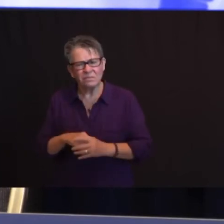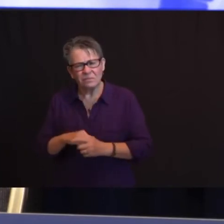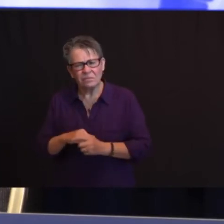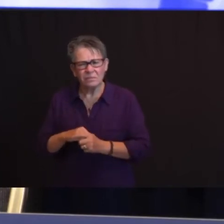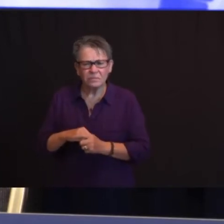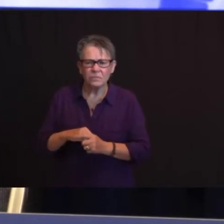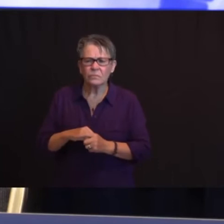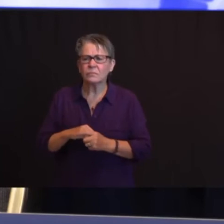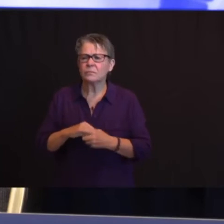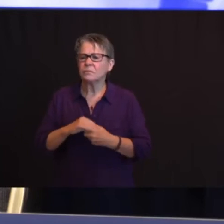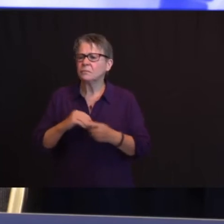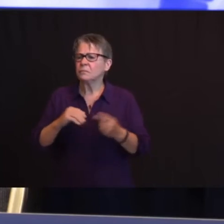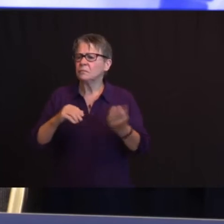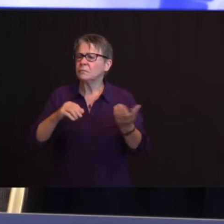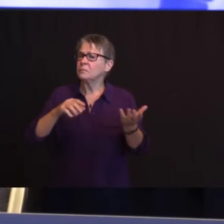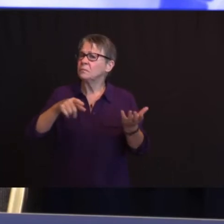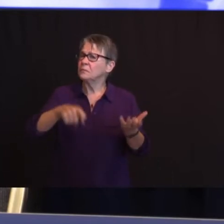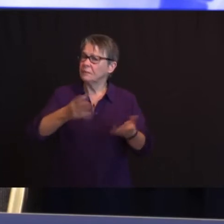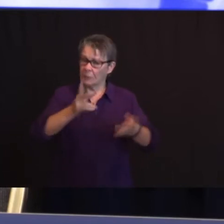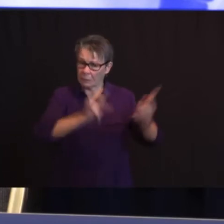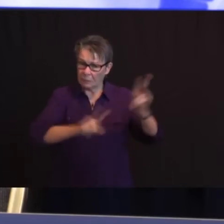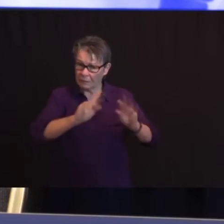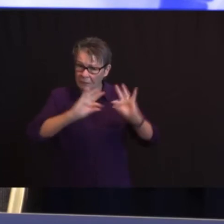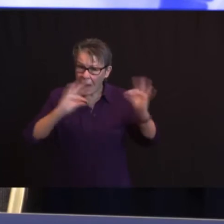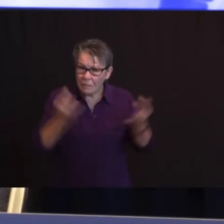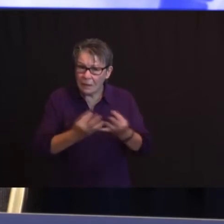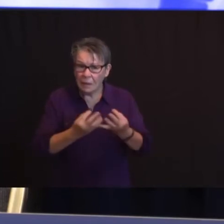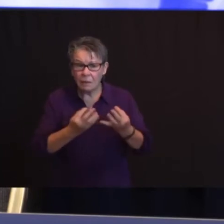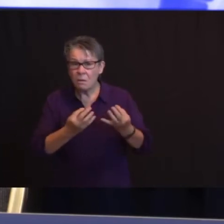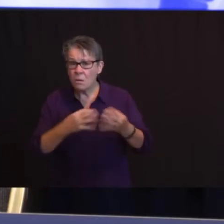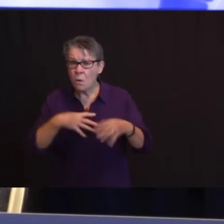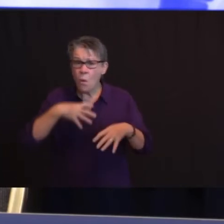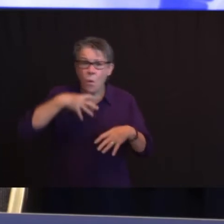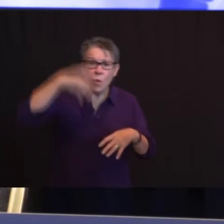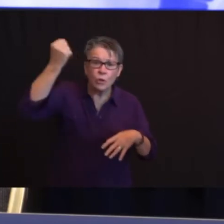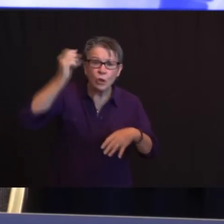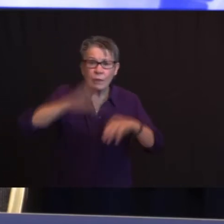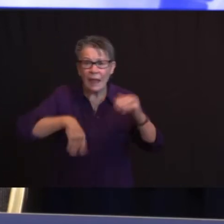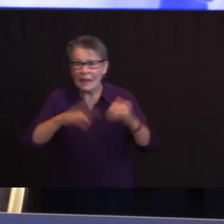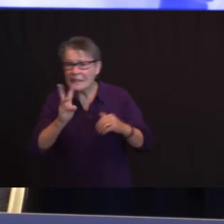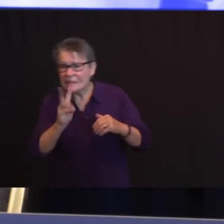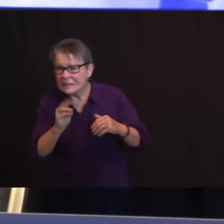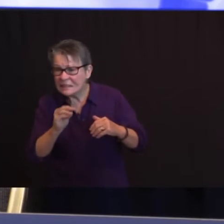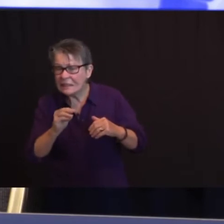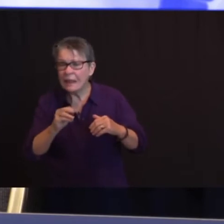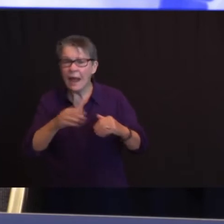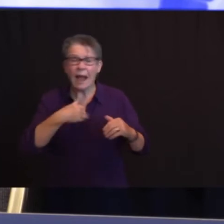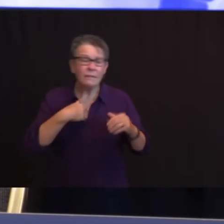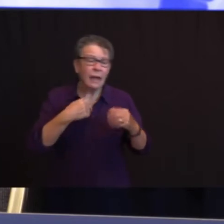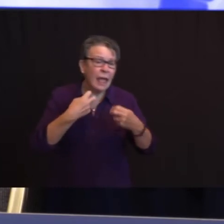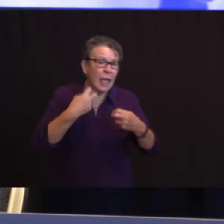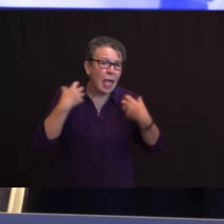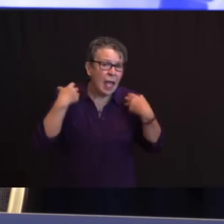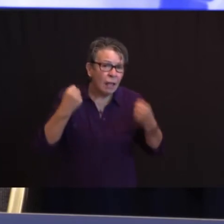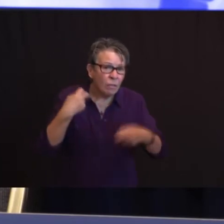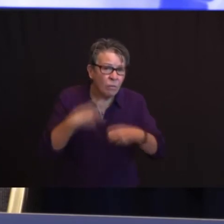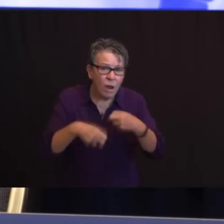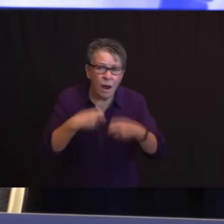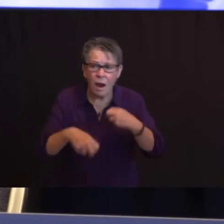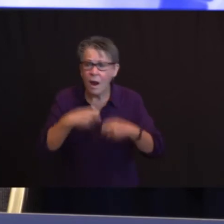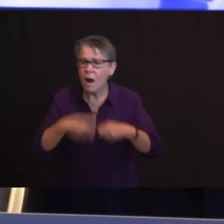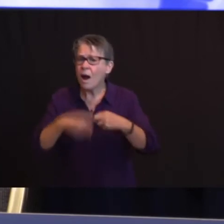should quarantine perhaps away from that home at another household or a location with no high-risk